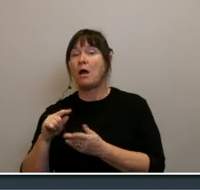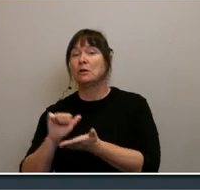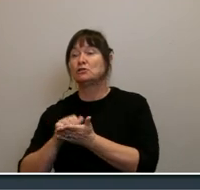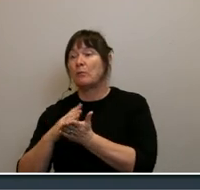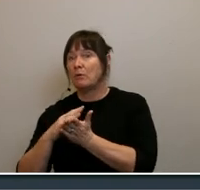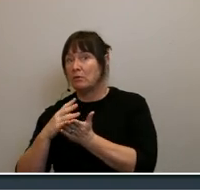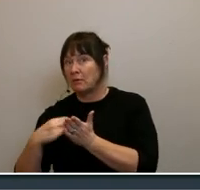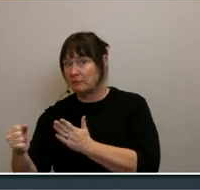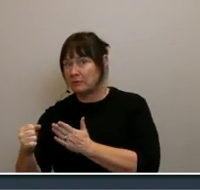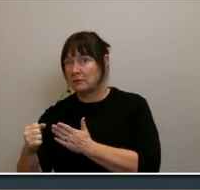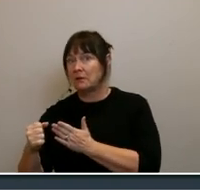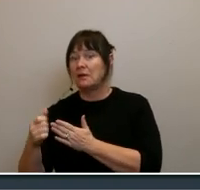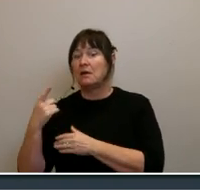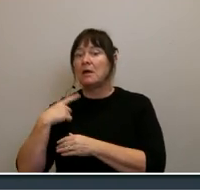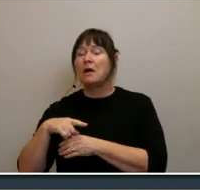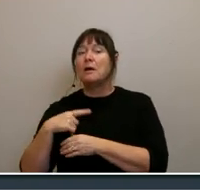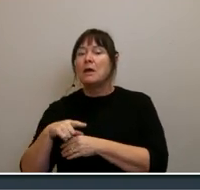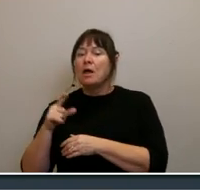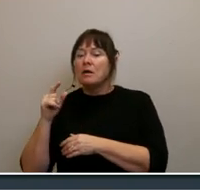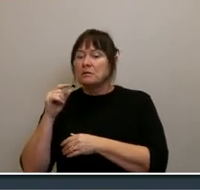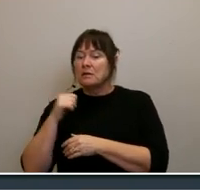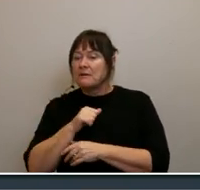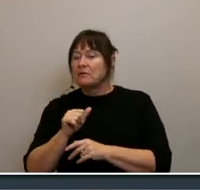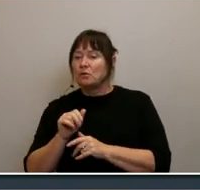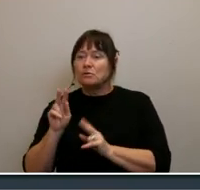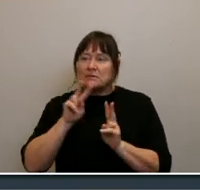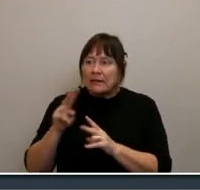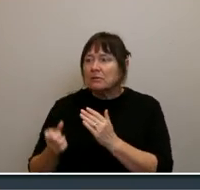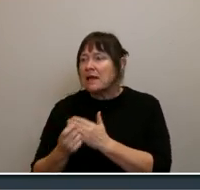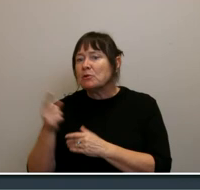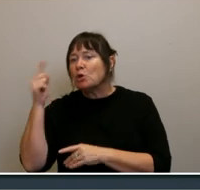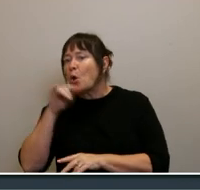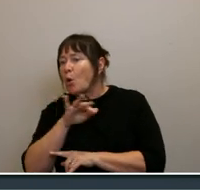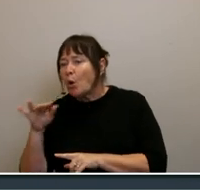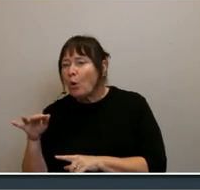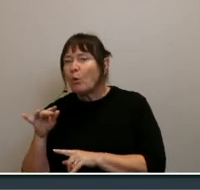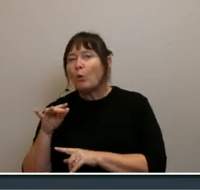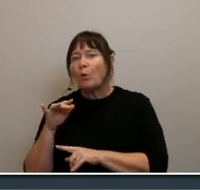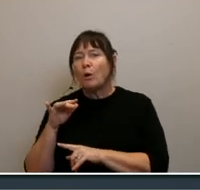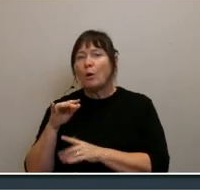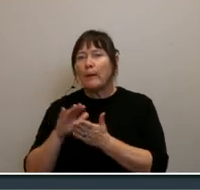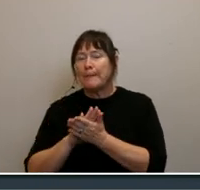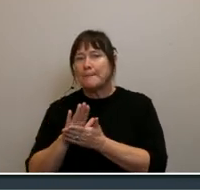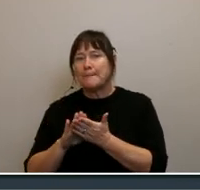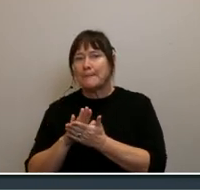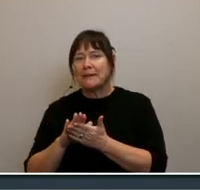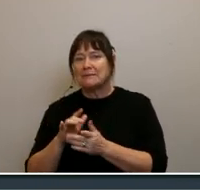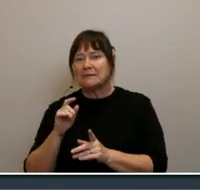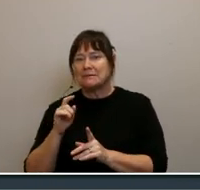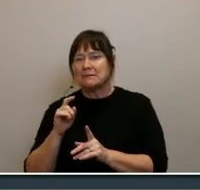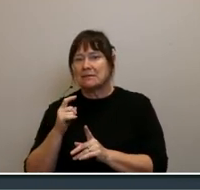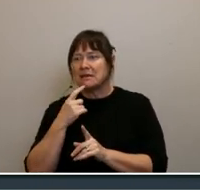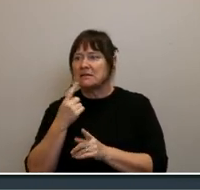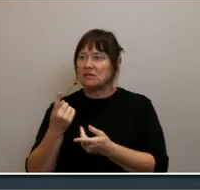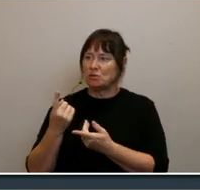on intelligence gathered on the ground, being present in shoplifting trouble spots to deter shoplifters